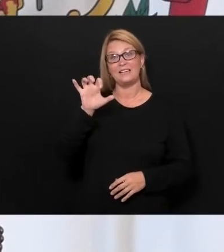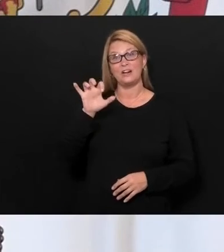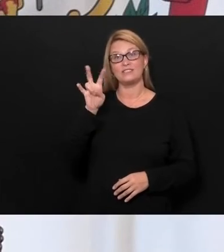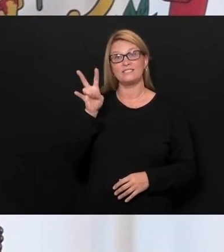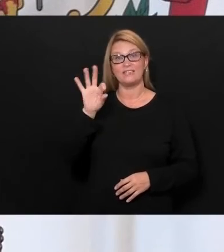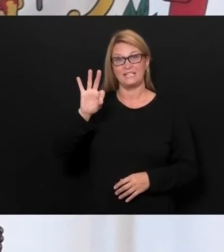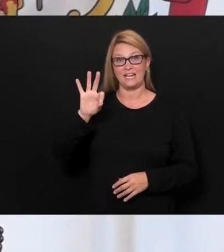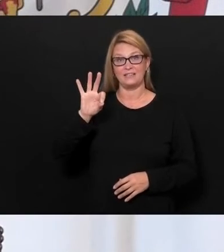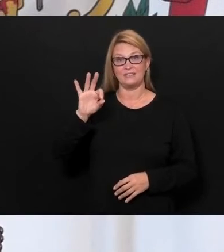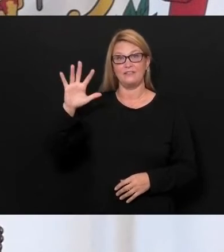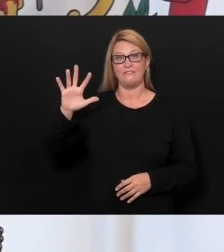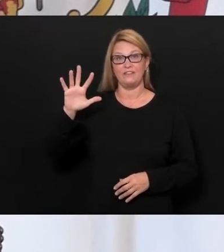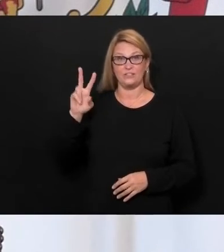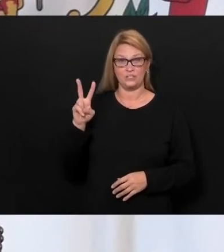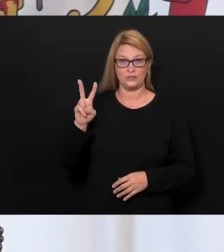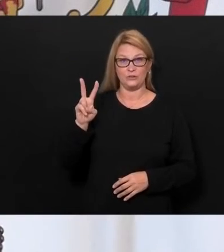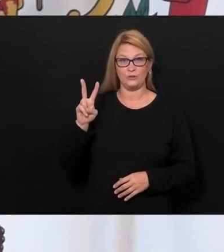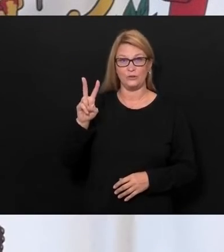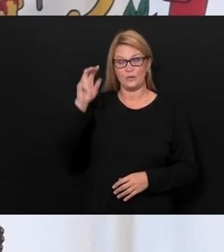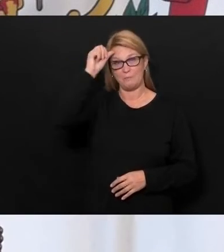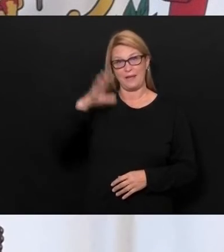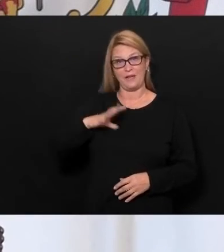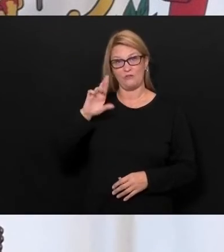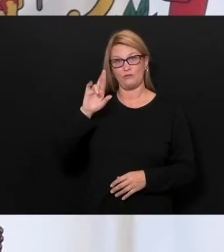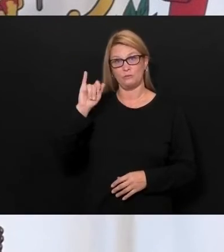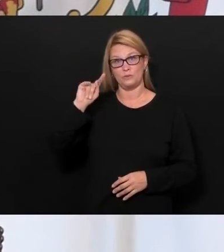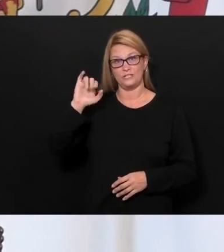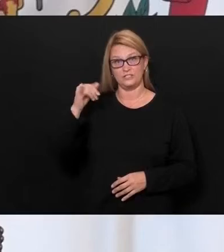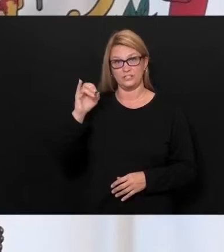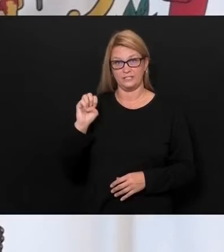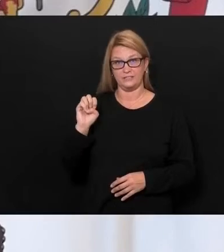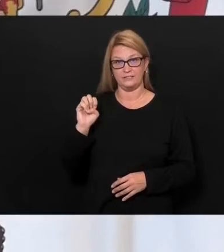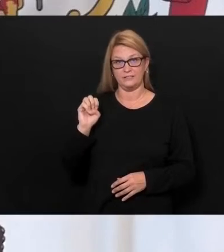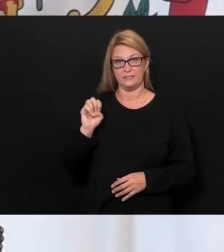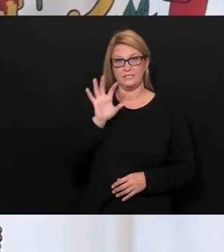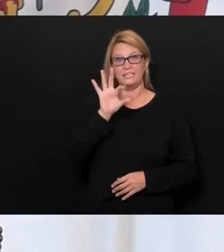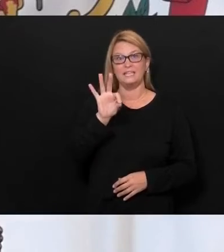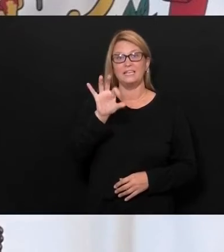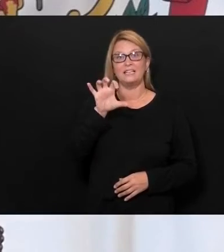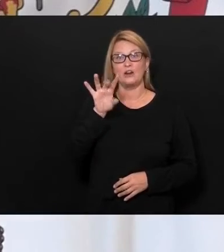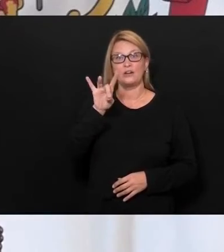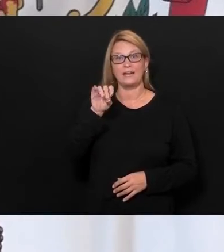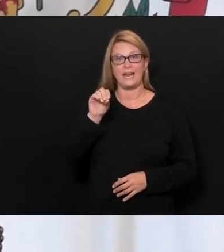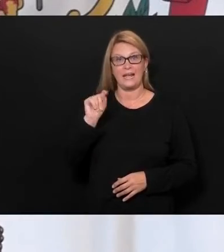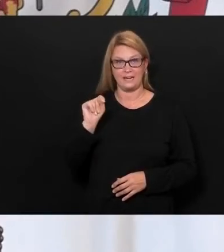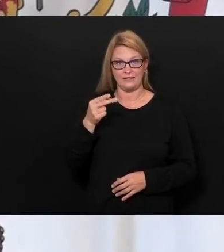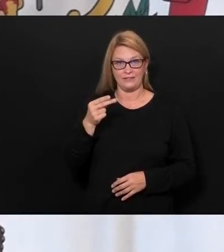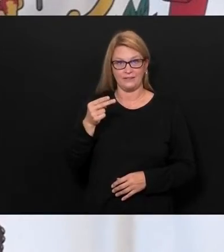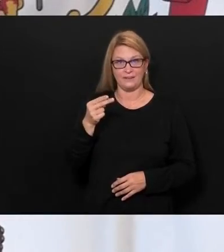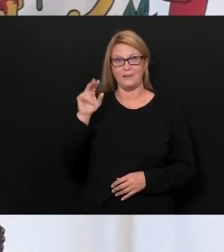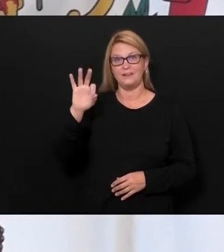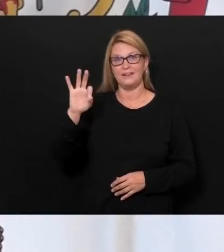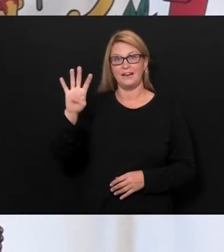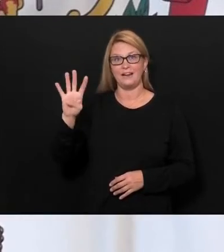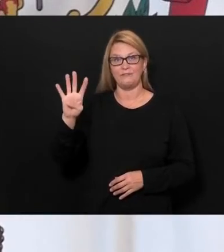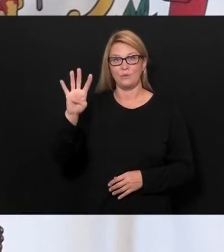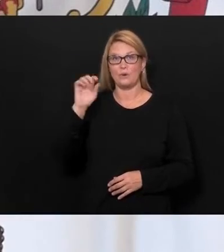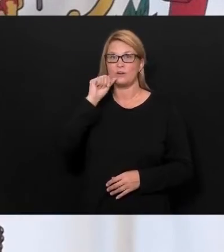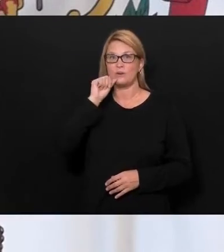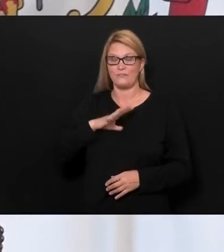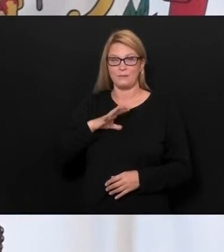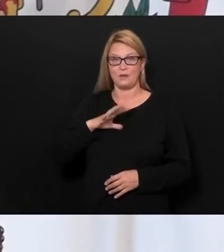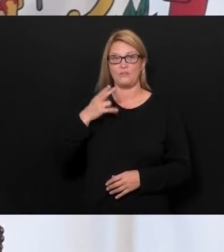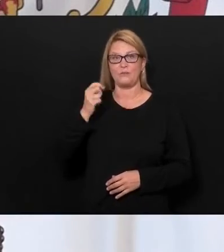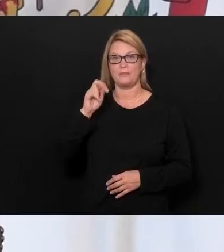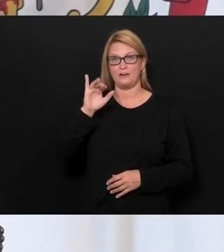979th death of 52-year-old male from Ritchie County. The 980th death, a 94-year-old female from